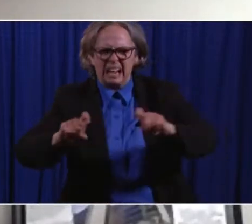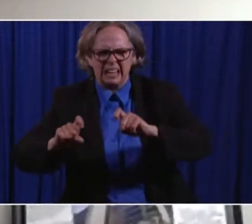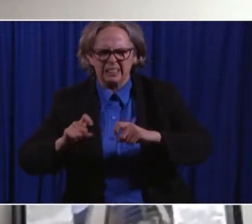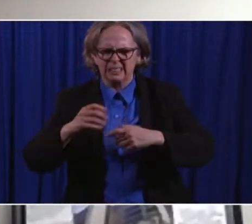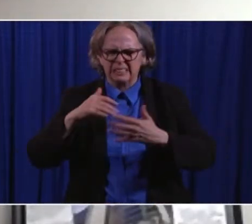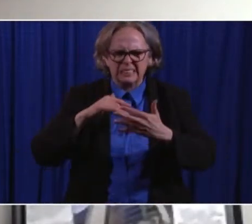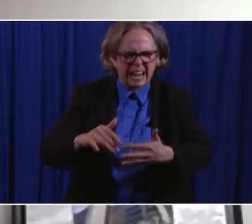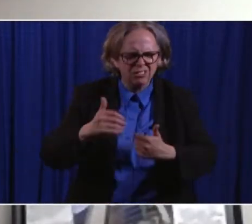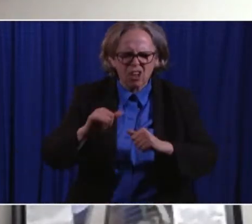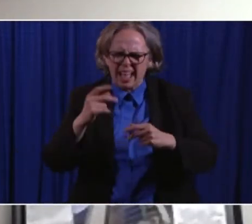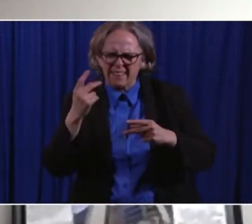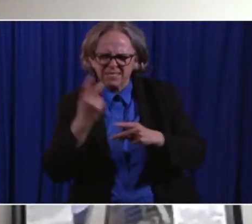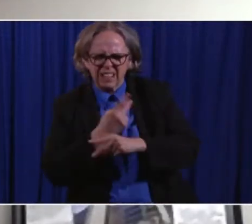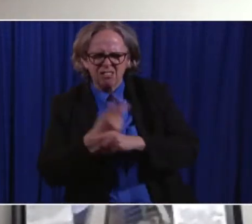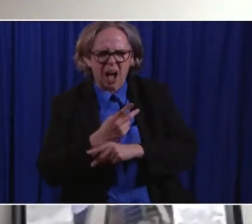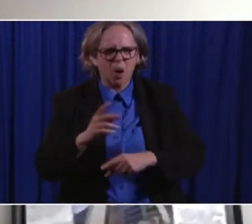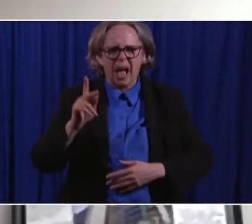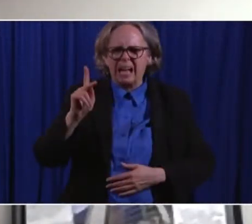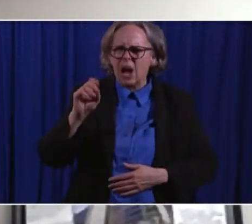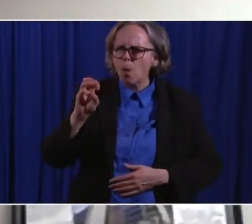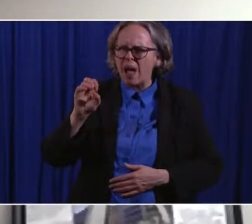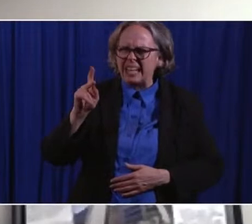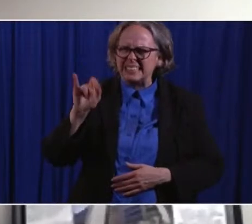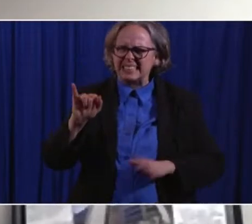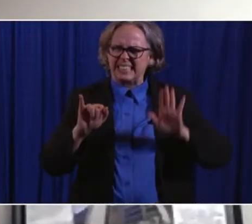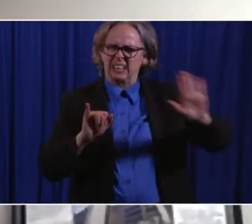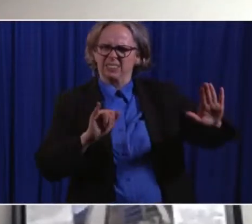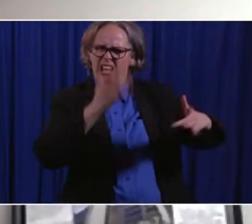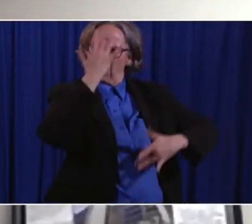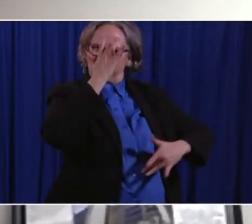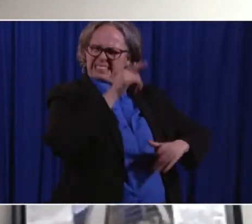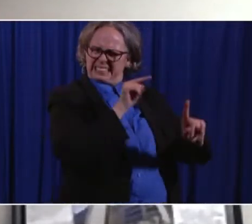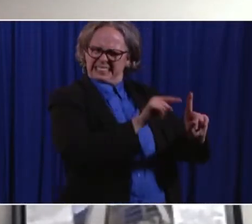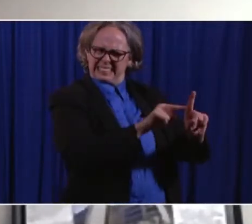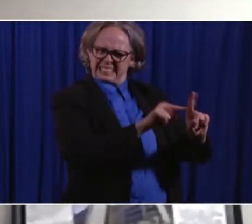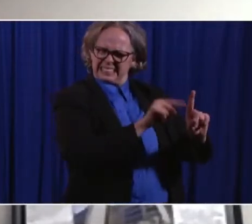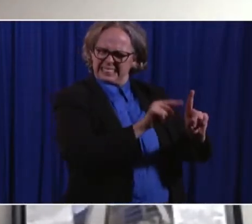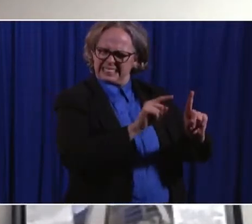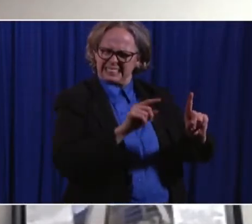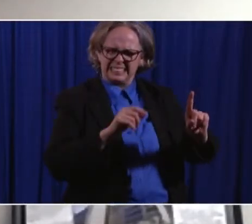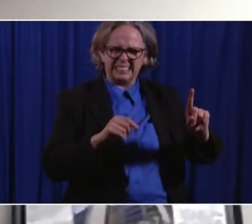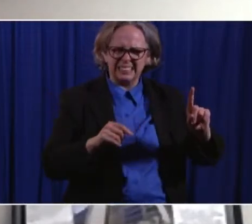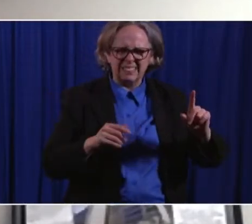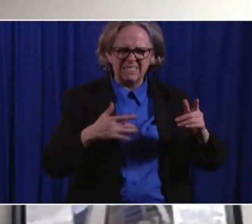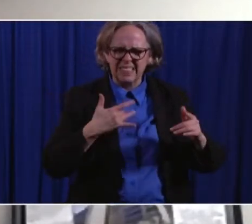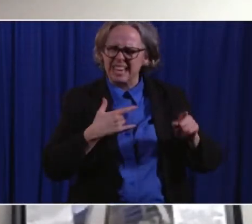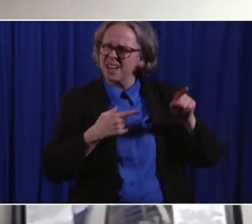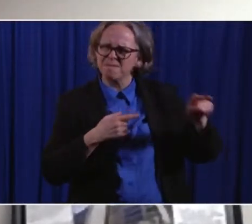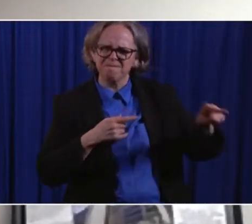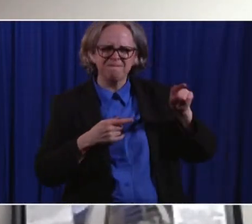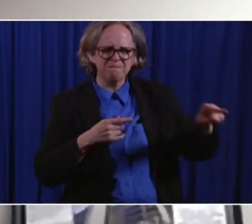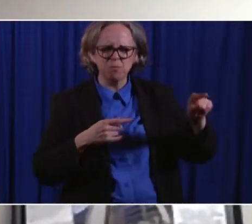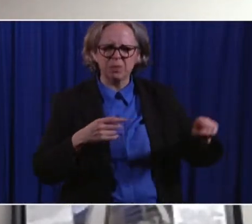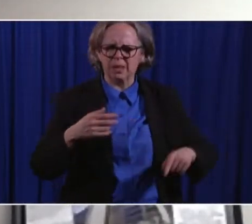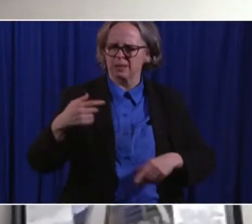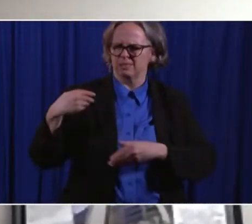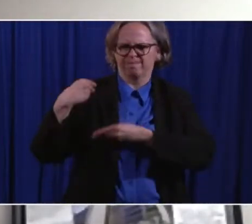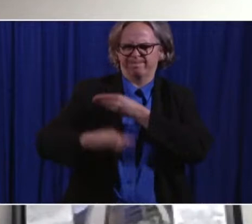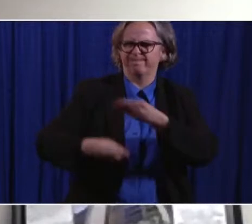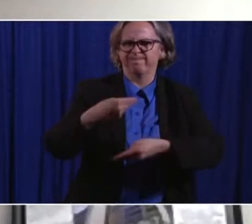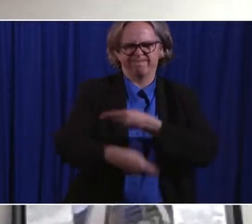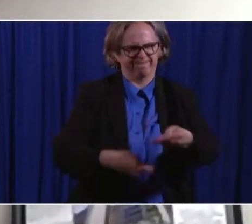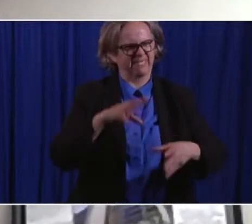generally affects more of the Asian population. We think there's a lot of genes and genomic factors that play a part into